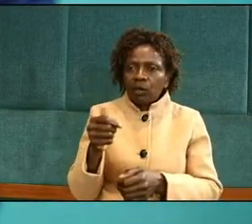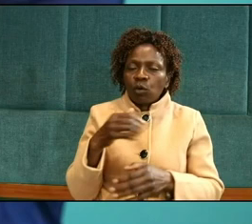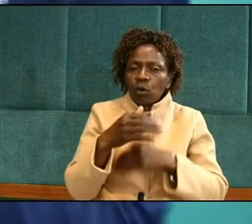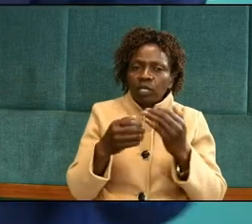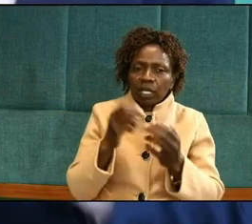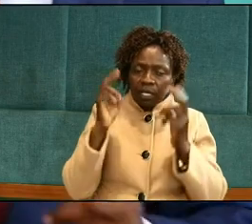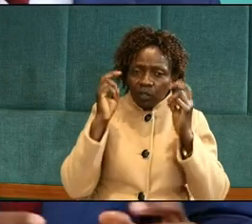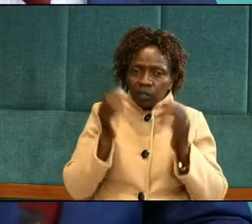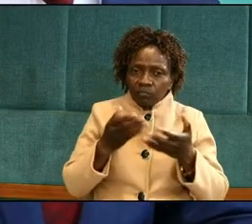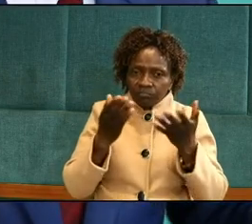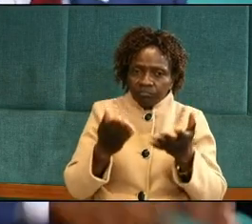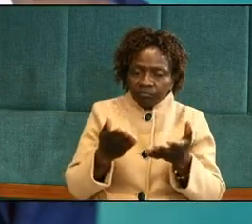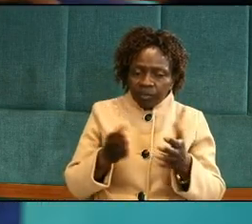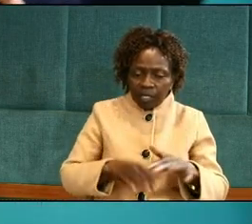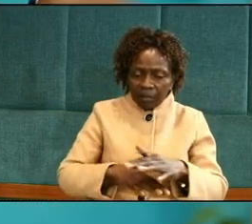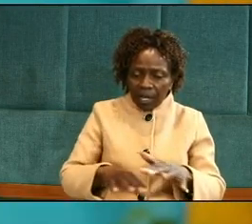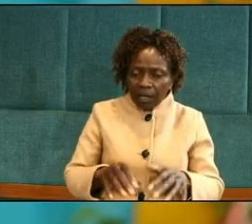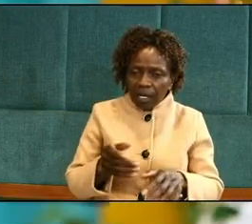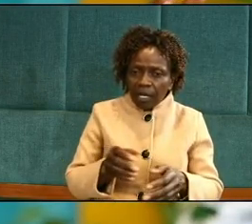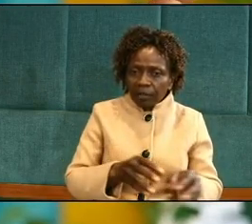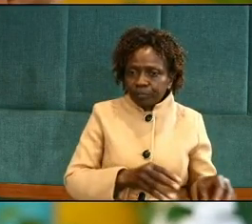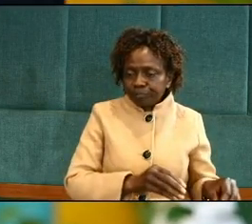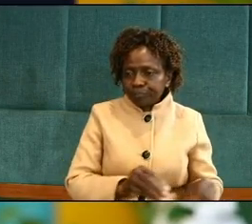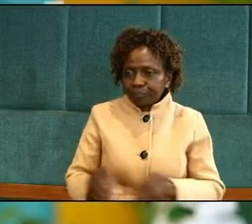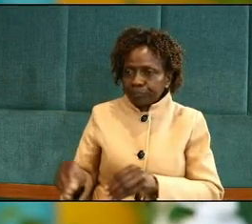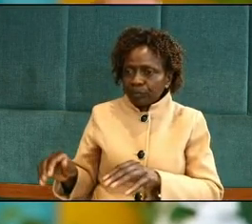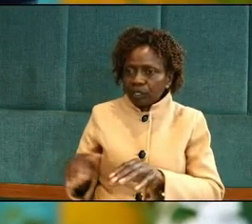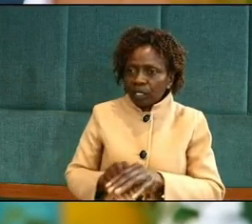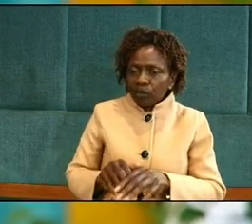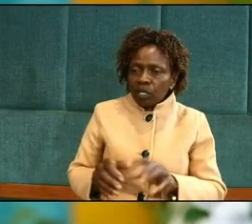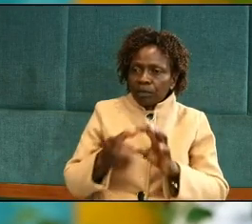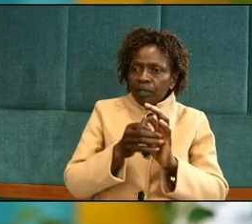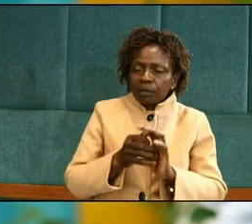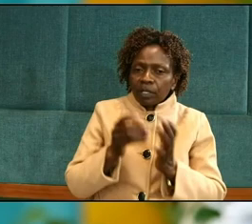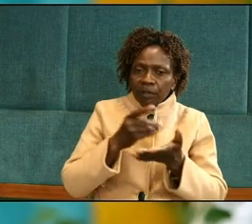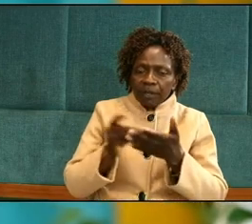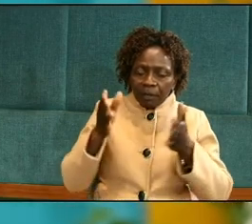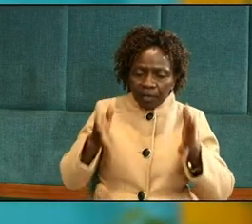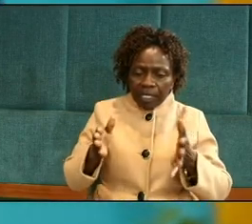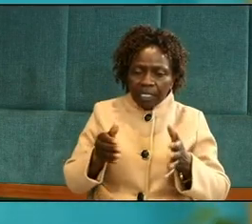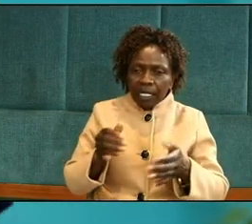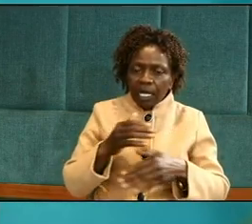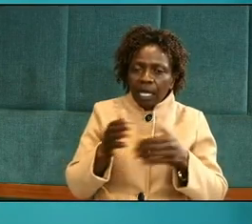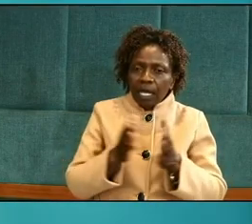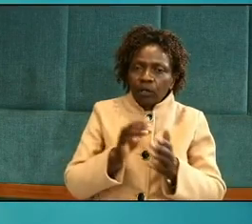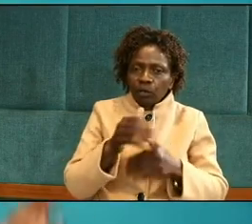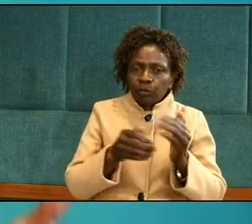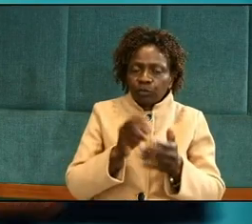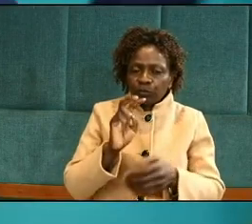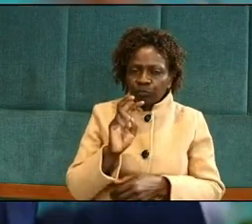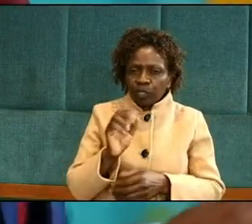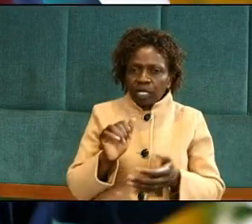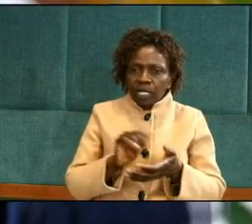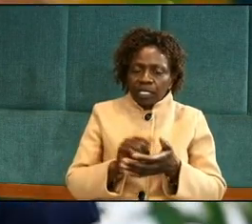may have been bubbling in the background are drowned into the ambience of divine presence. And all you look at now